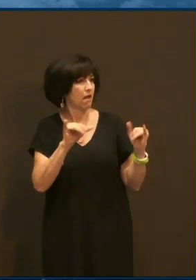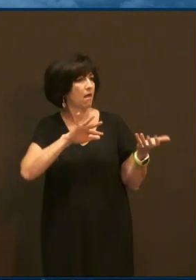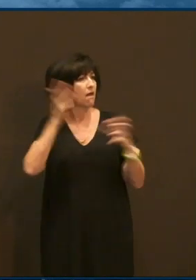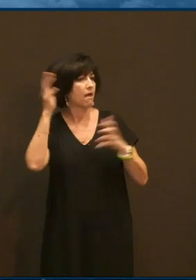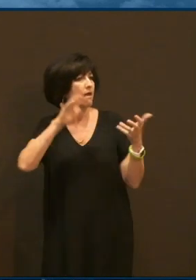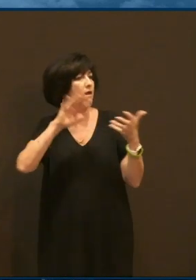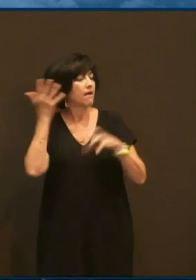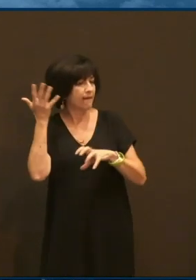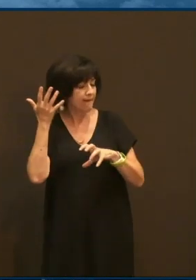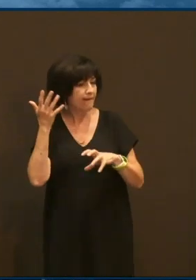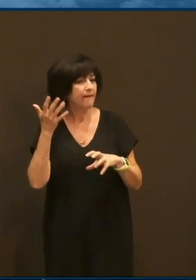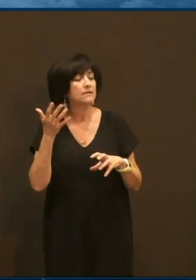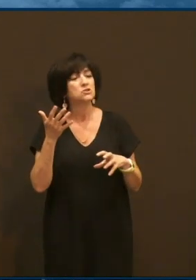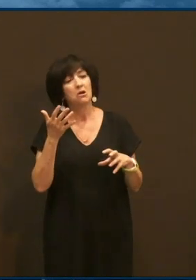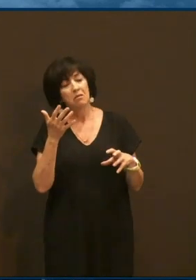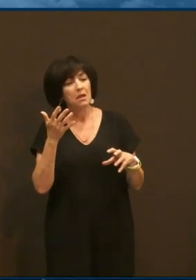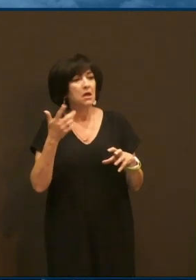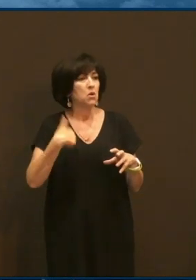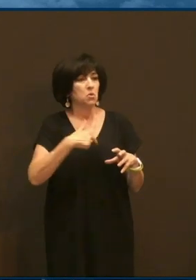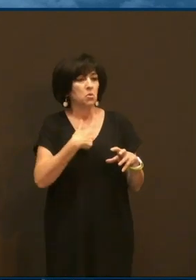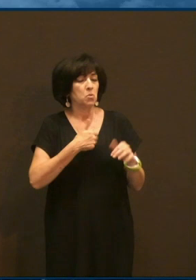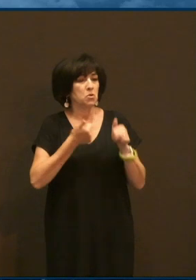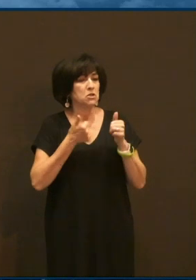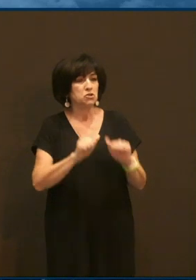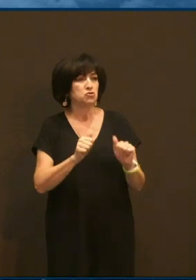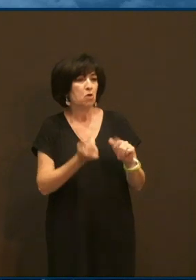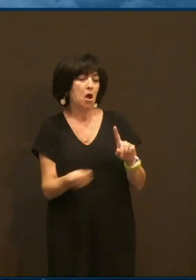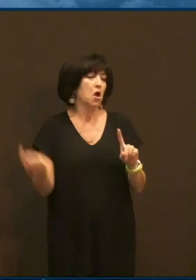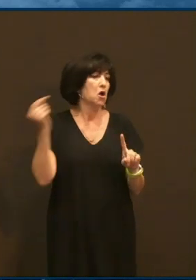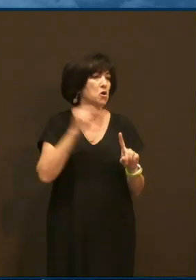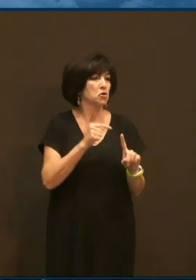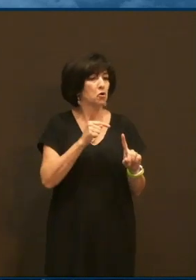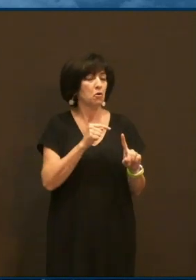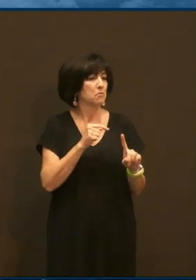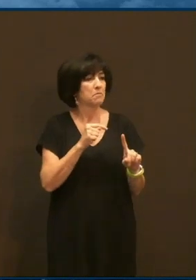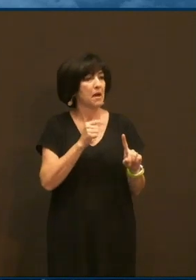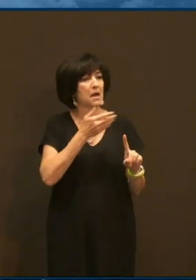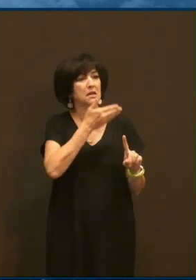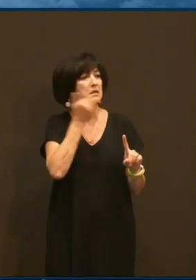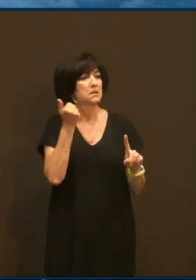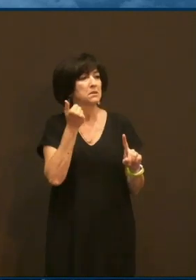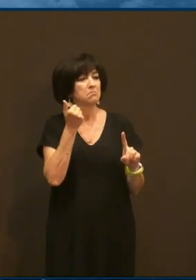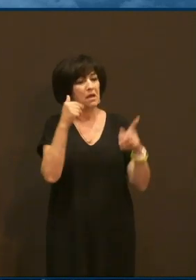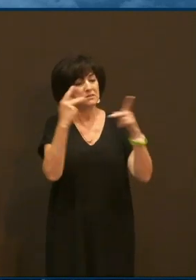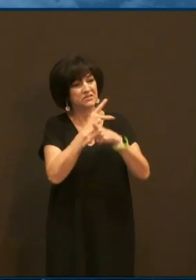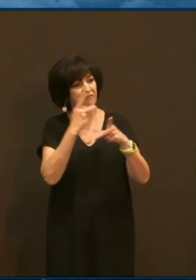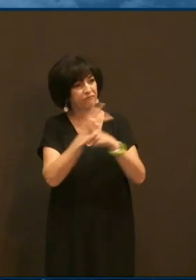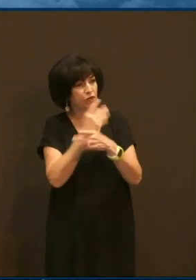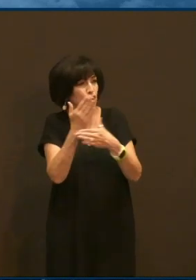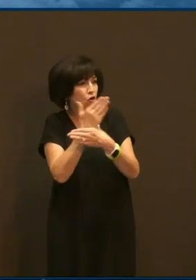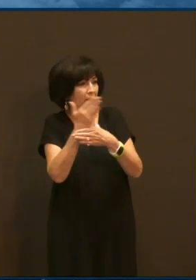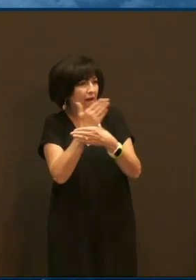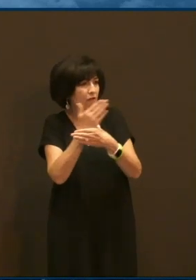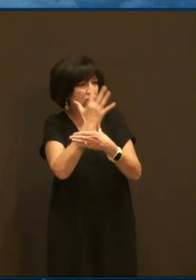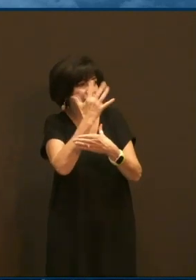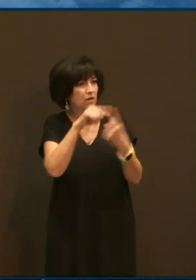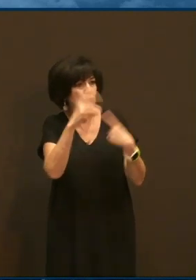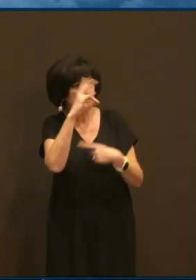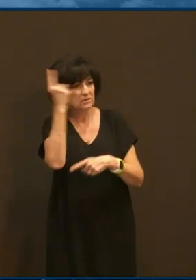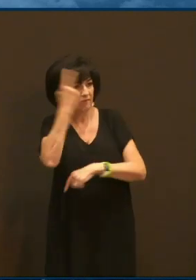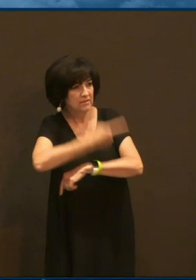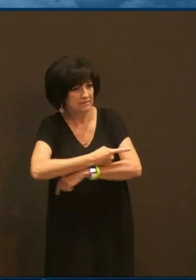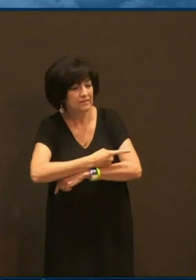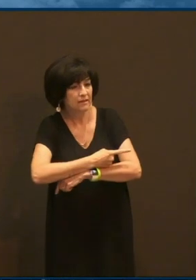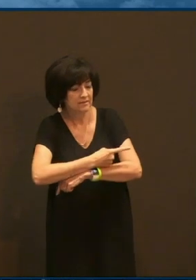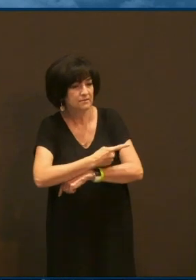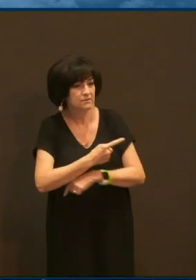smooth some of that out on the cases side, but really started focusing on hospitalizations, which are real. We know what they